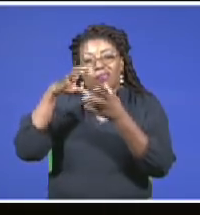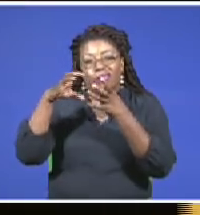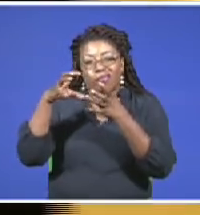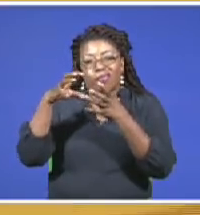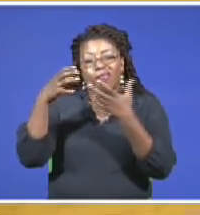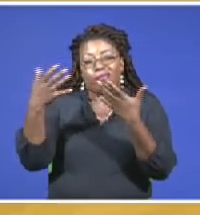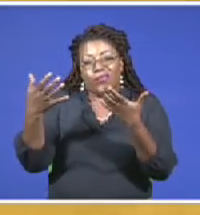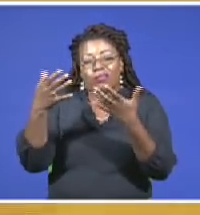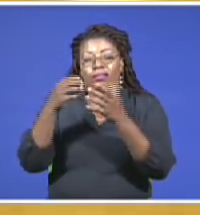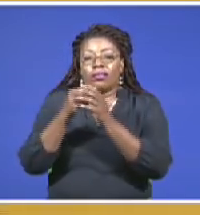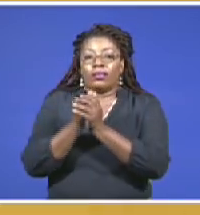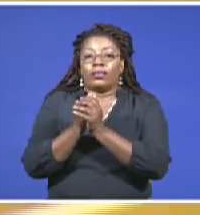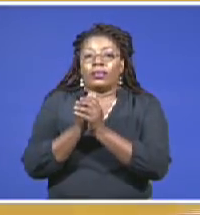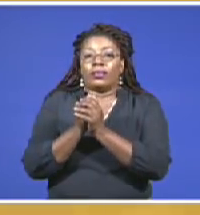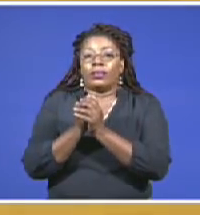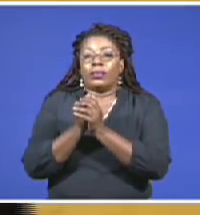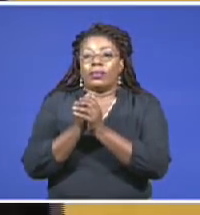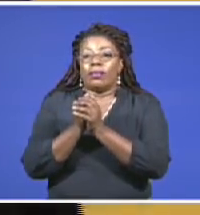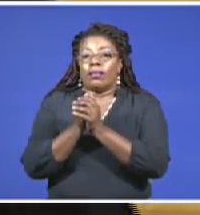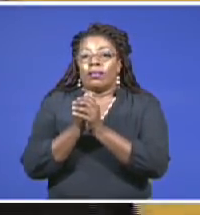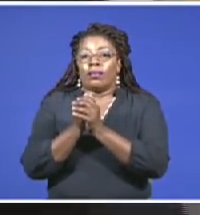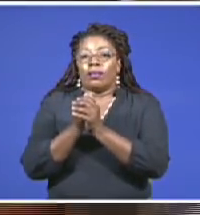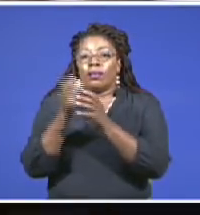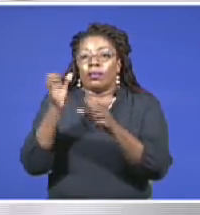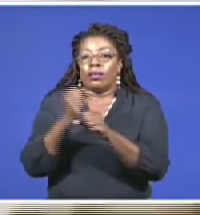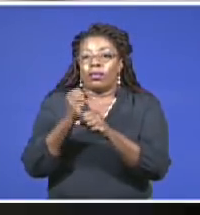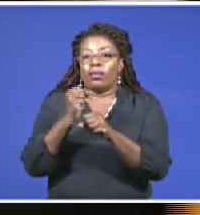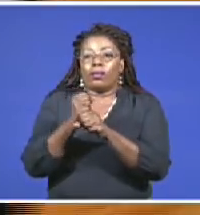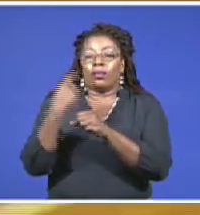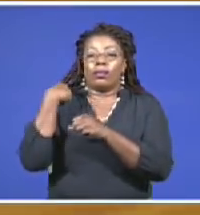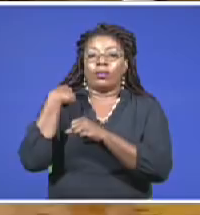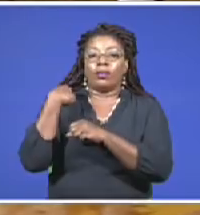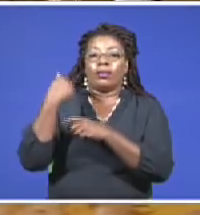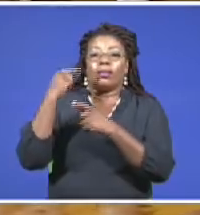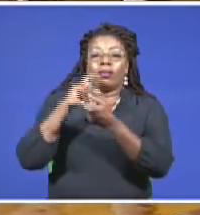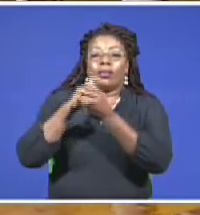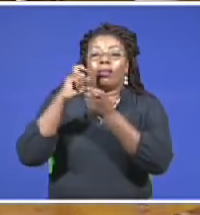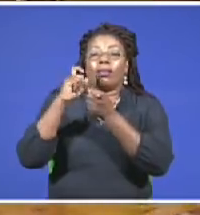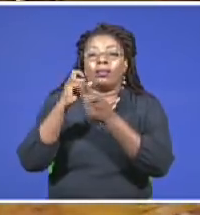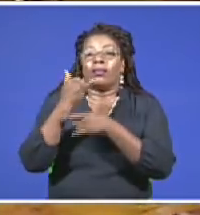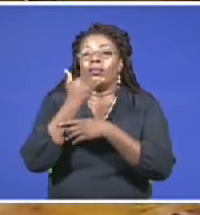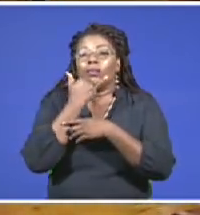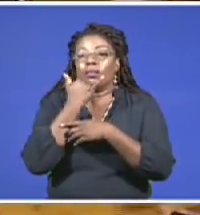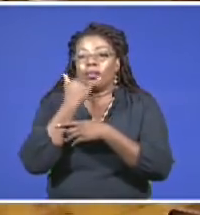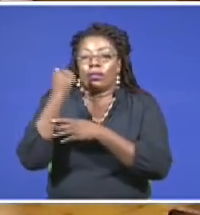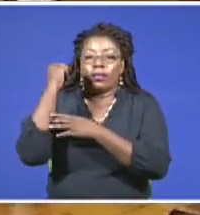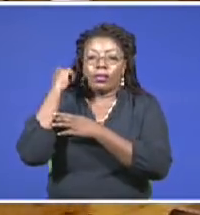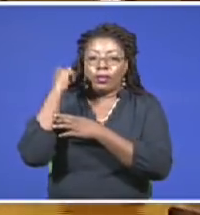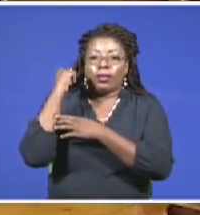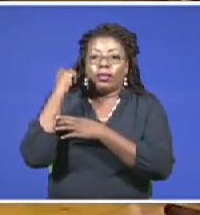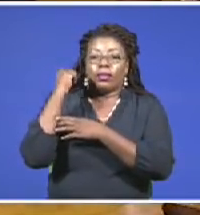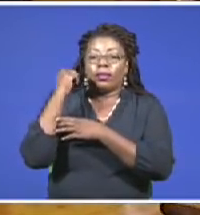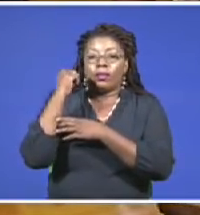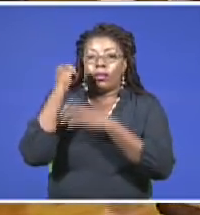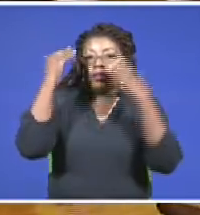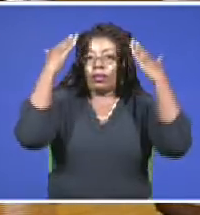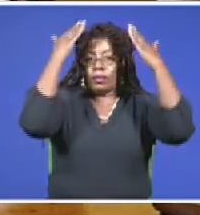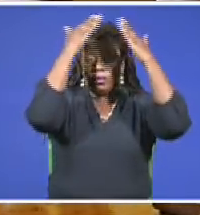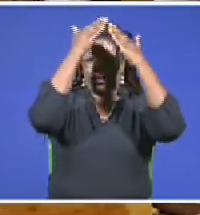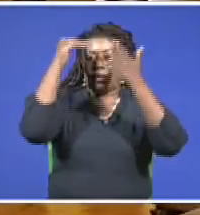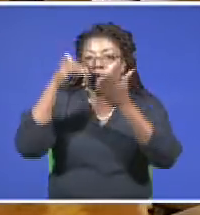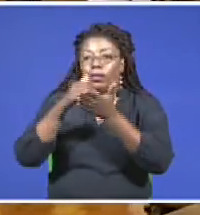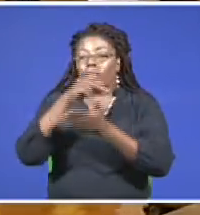this basketball official shirt. He got his shirt back in front. Well, Bishop Michael Eldon was supposed to take on